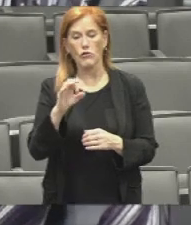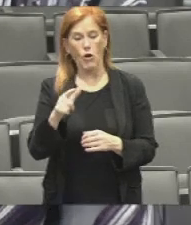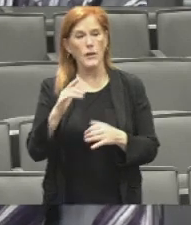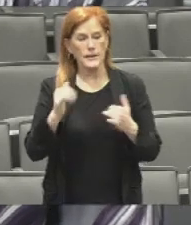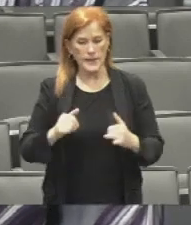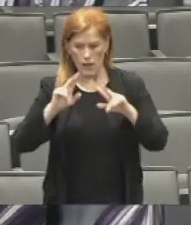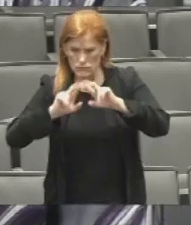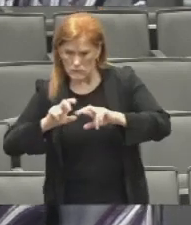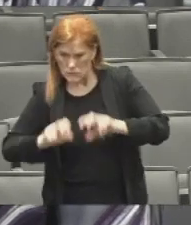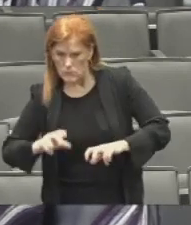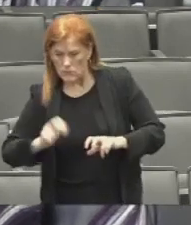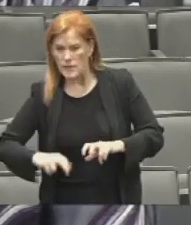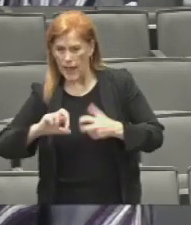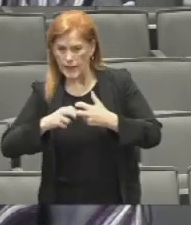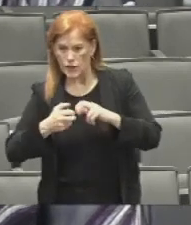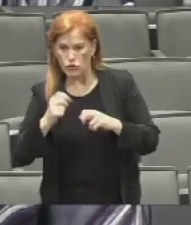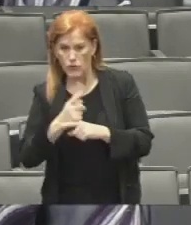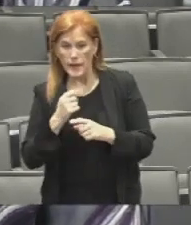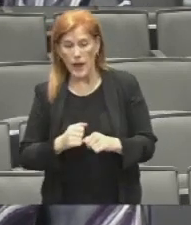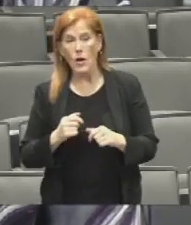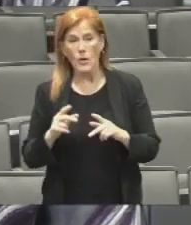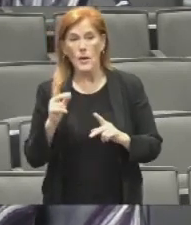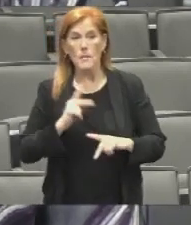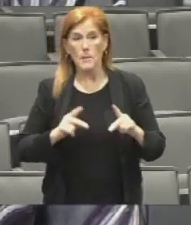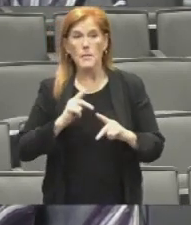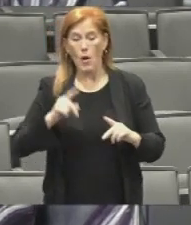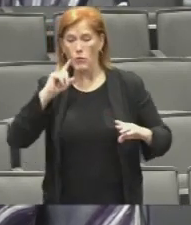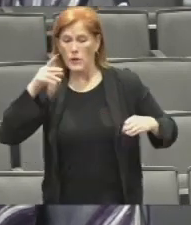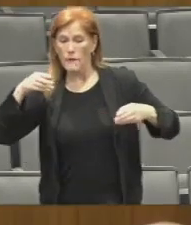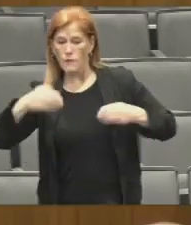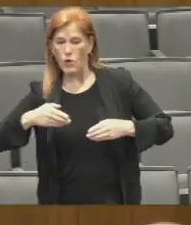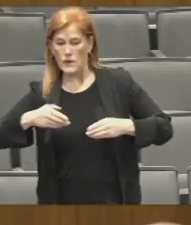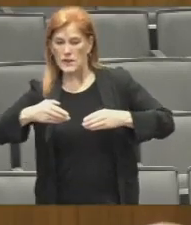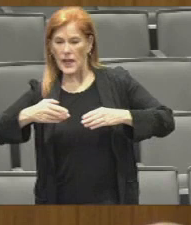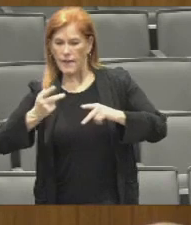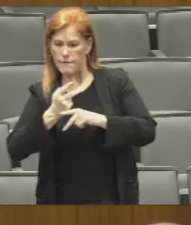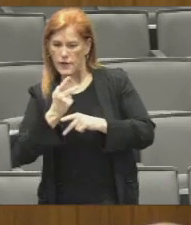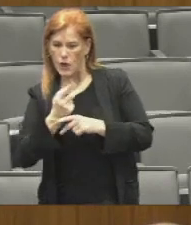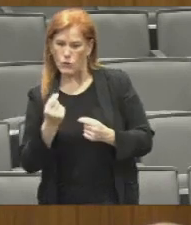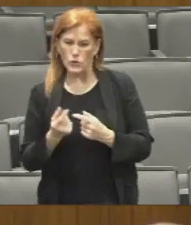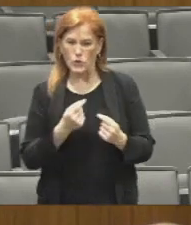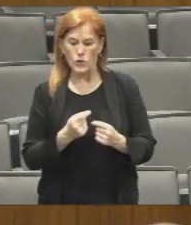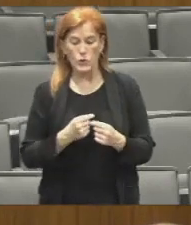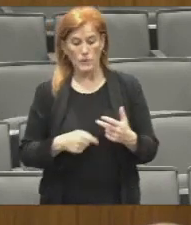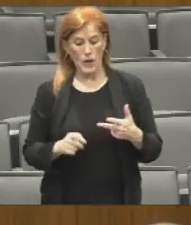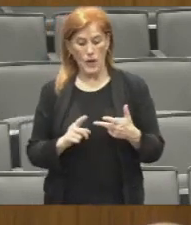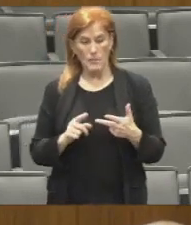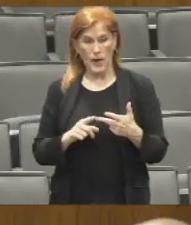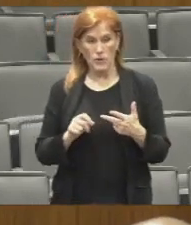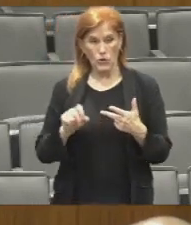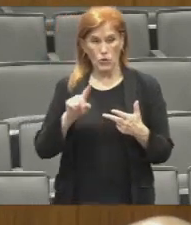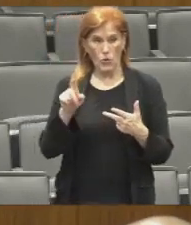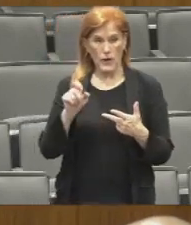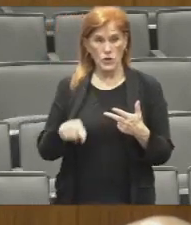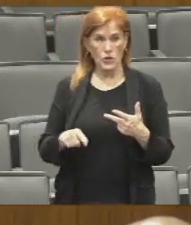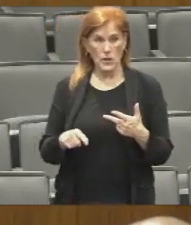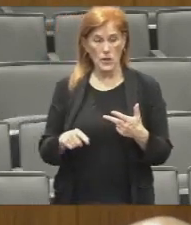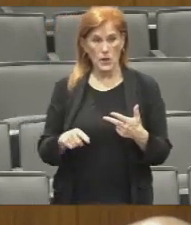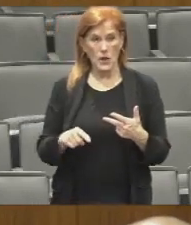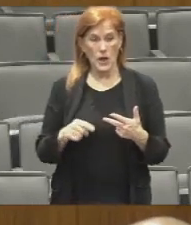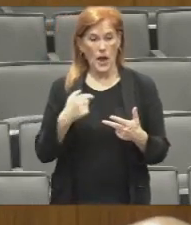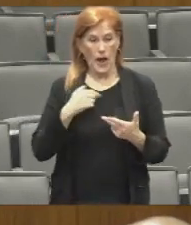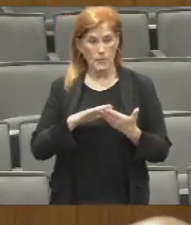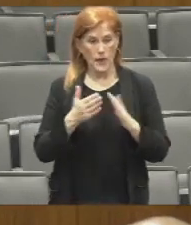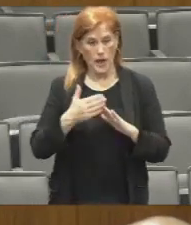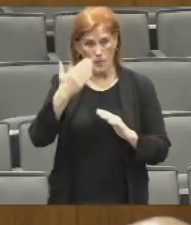time. So it is moving forward and people are looking at it. My third and final comment or question is, I've been made aware